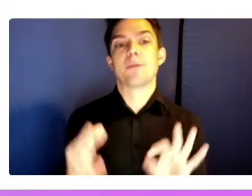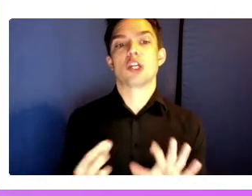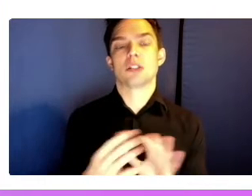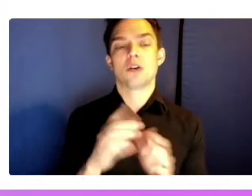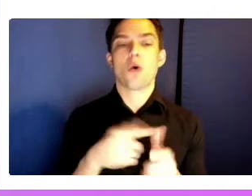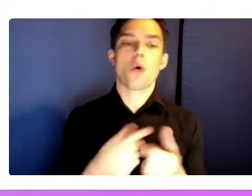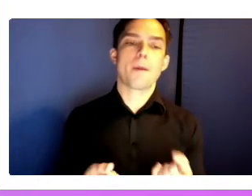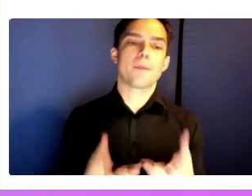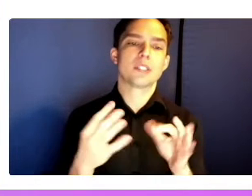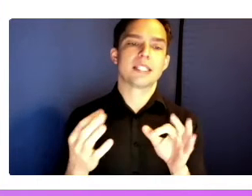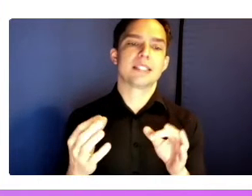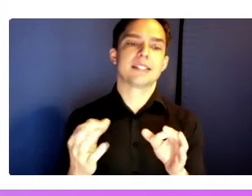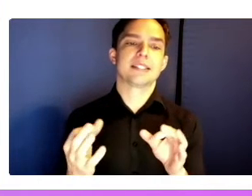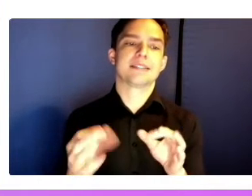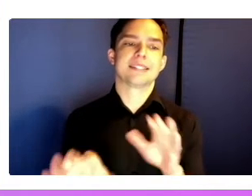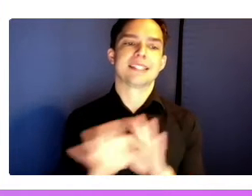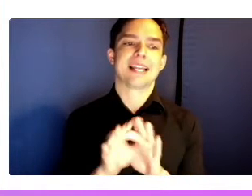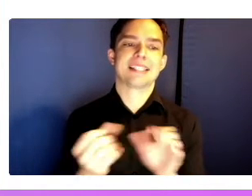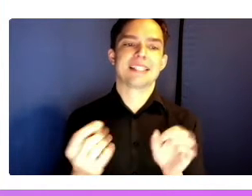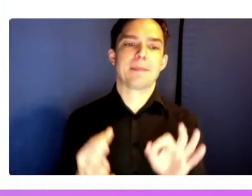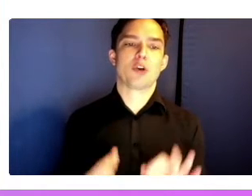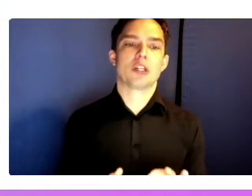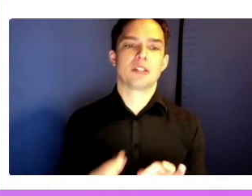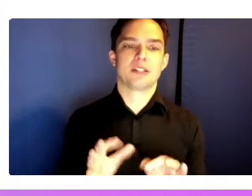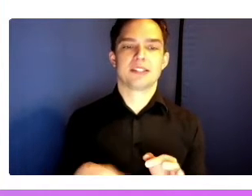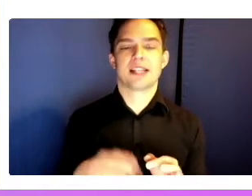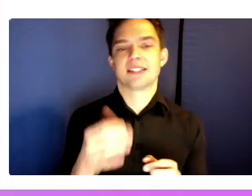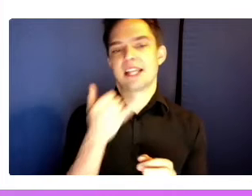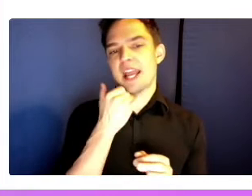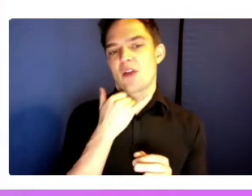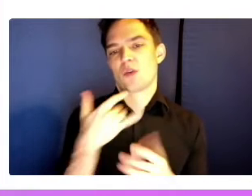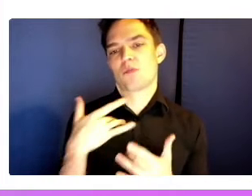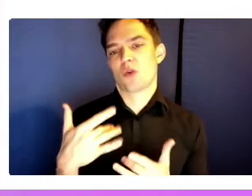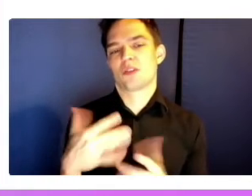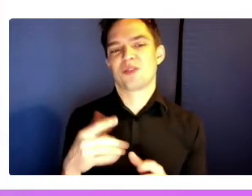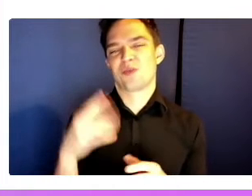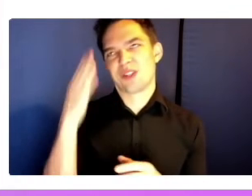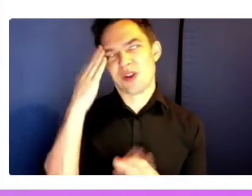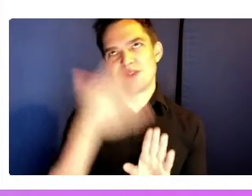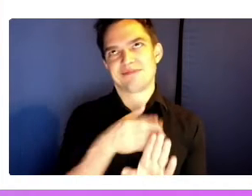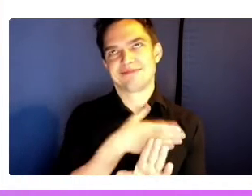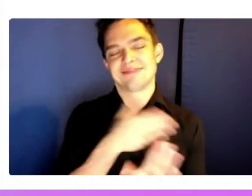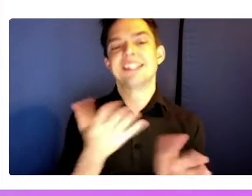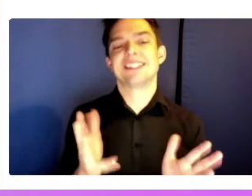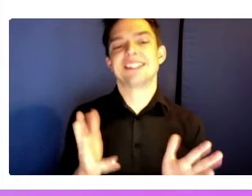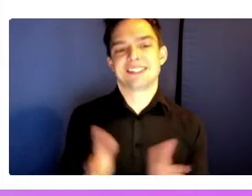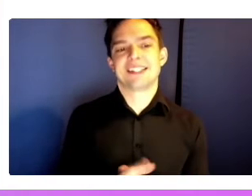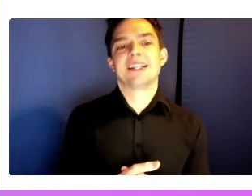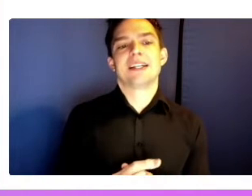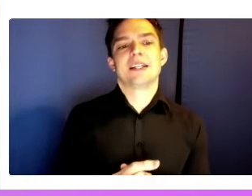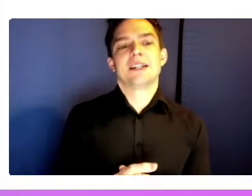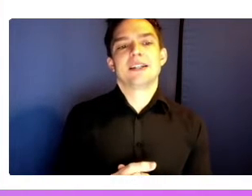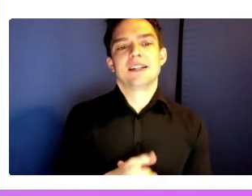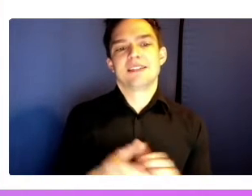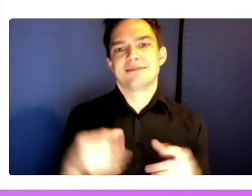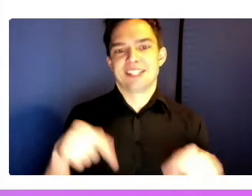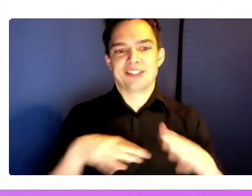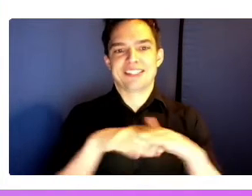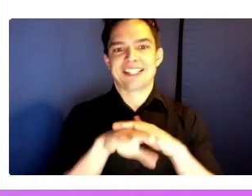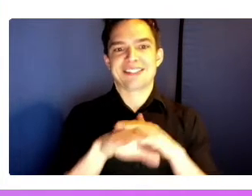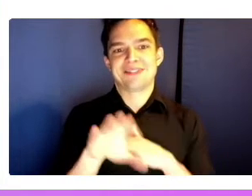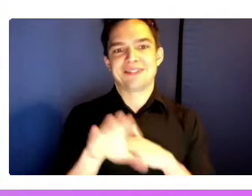a multi-select input, which are error prone. But we all know that at an accessibility conference. But so